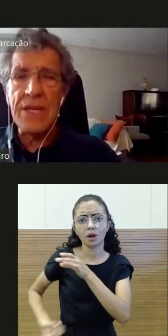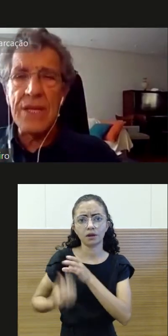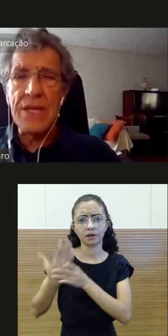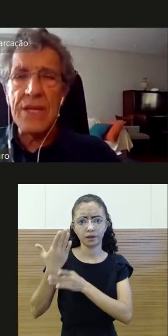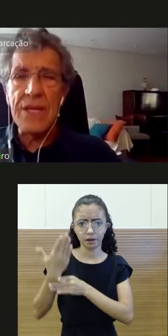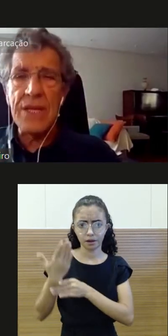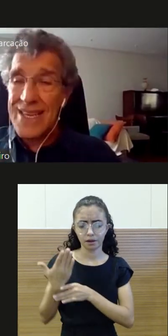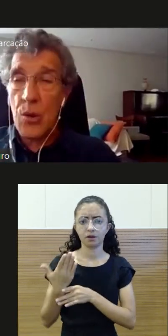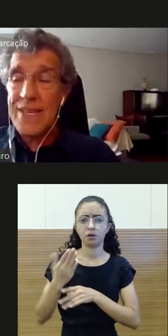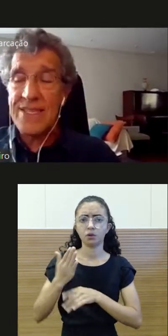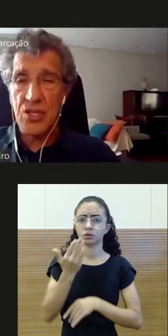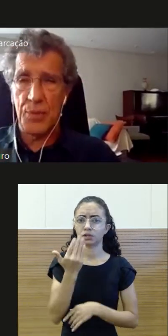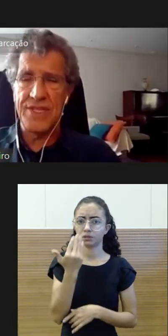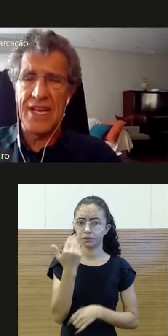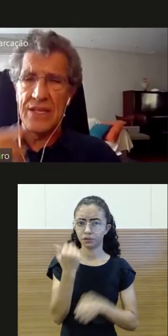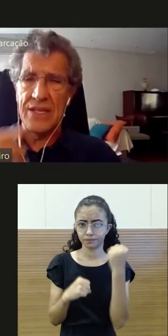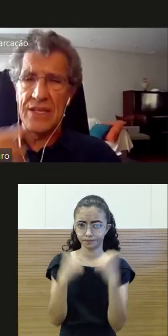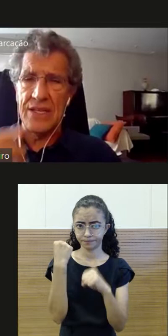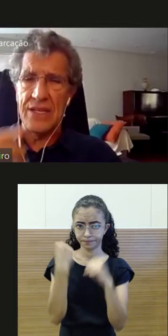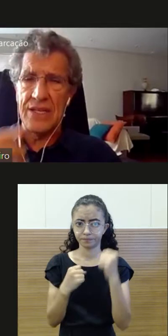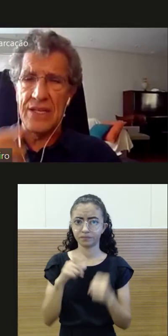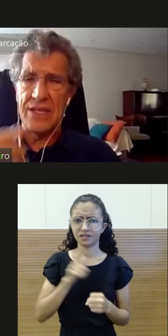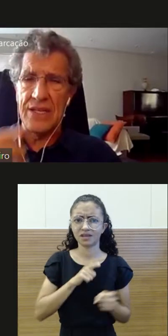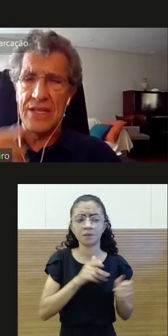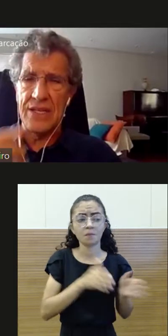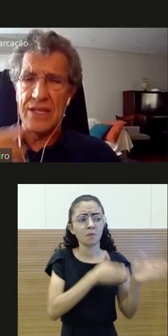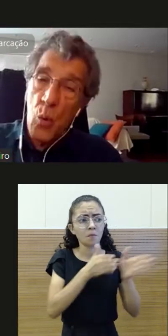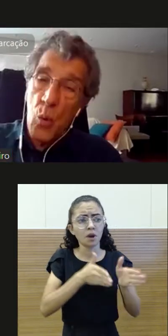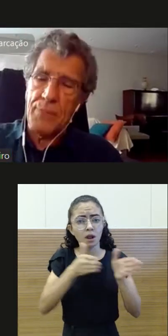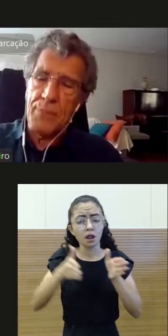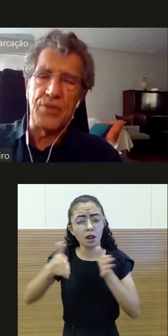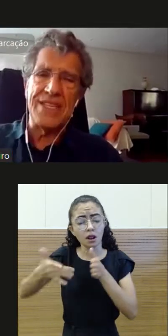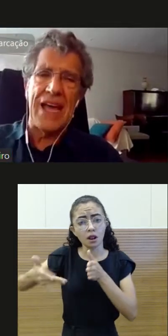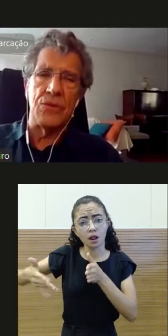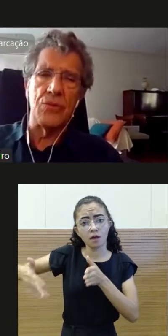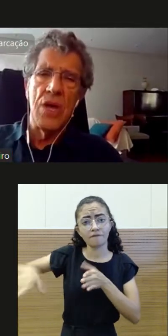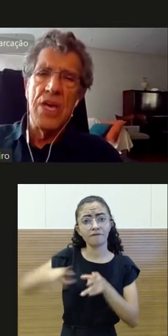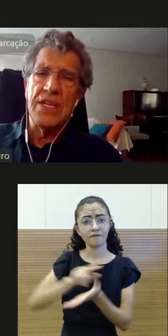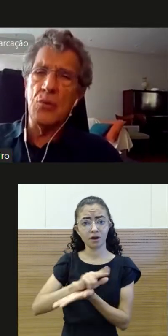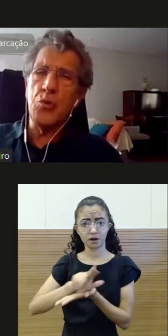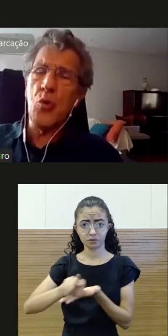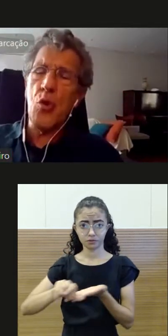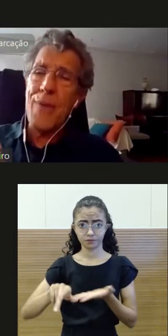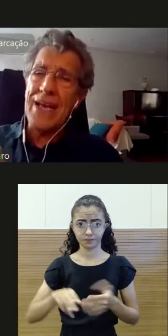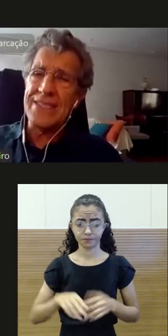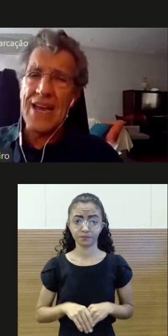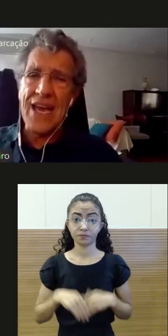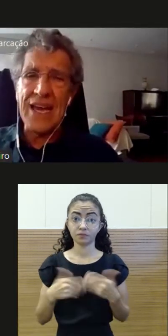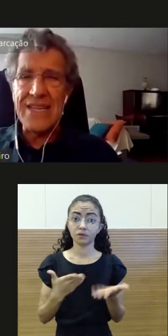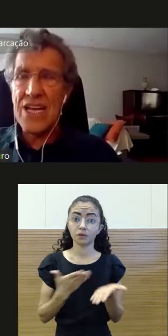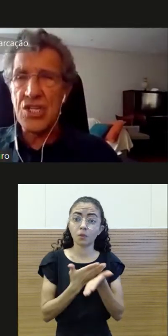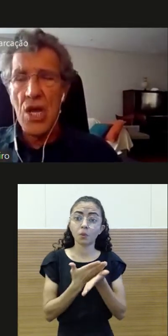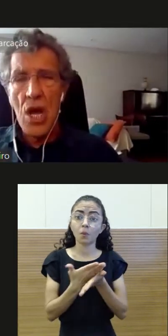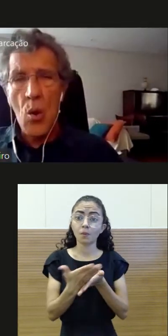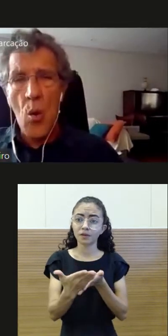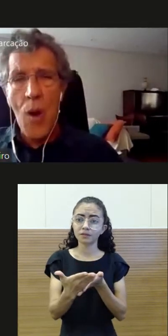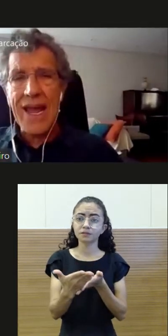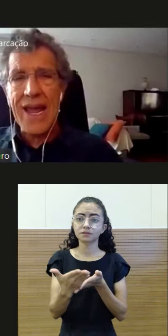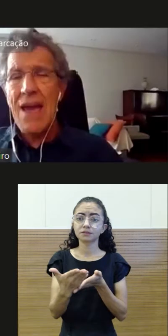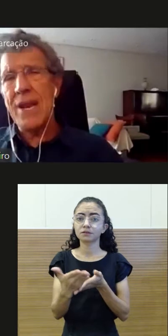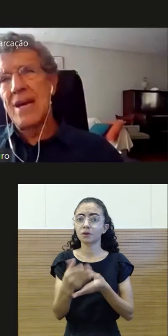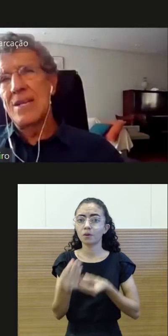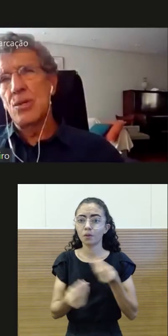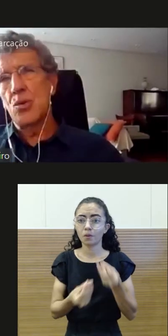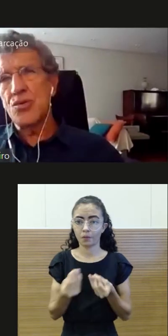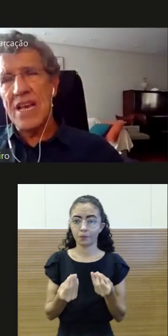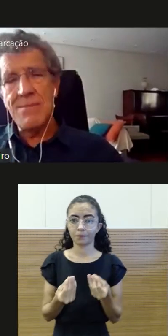to produce the ultra processed foods? A sequence of processes. That's why ultra processed. So everything starts,